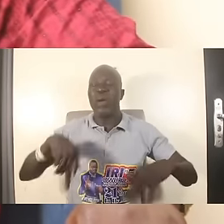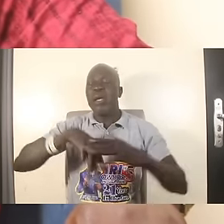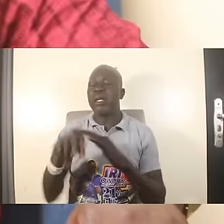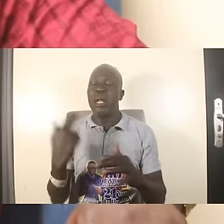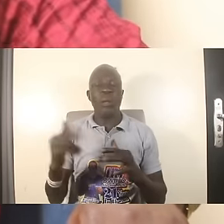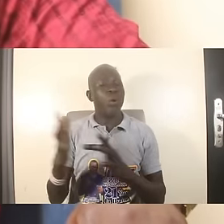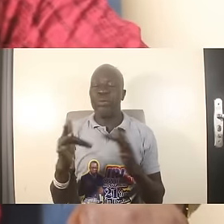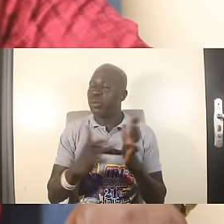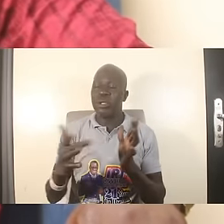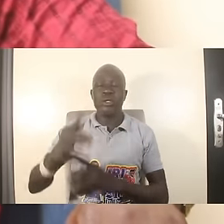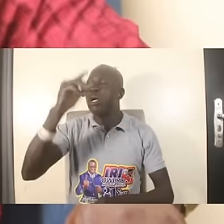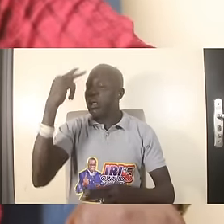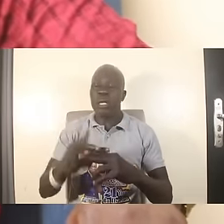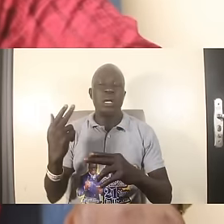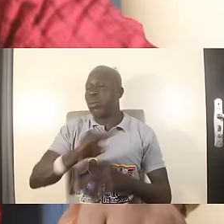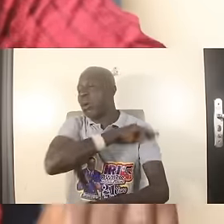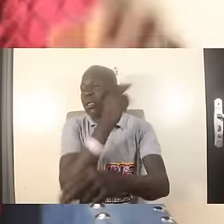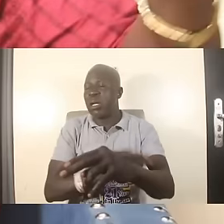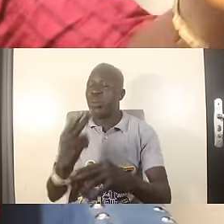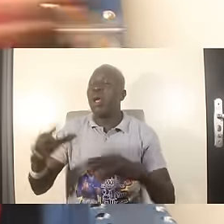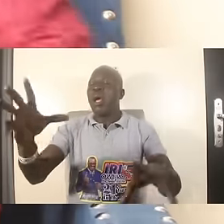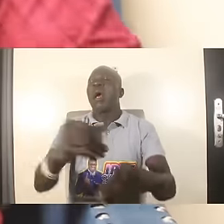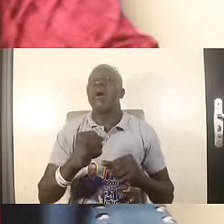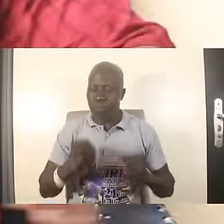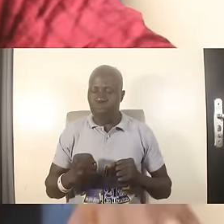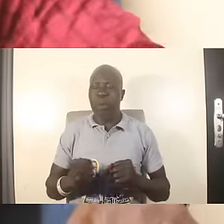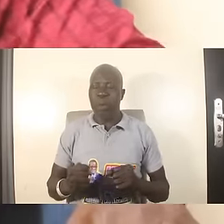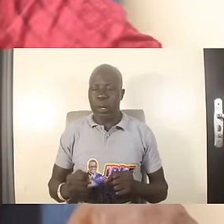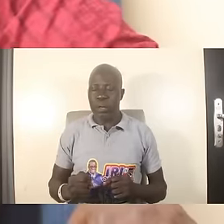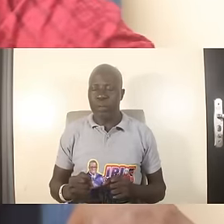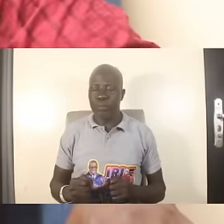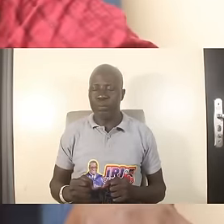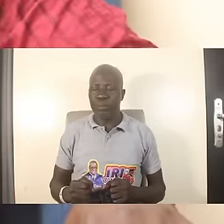gara bo sa. In the name of Jesus. Me lo abaya ka. Oya agbara.